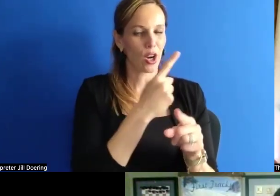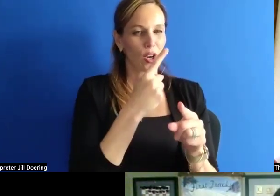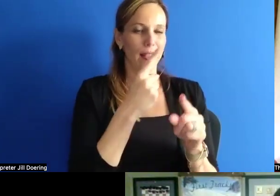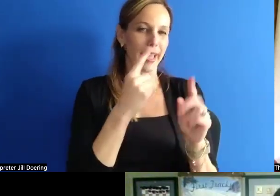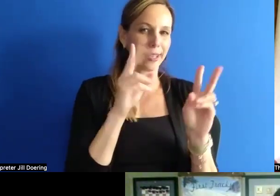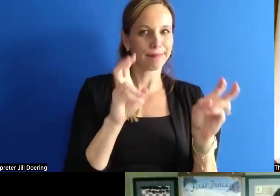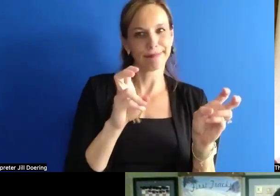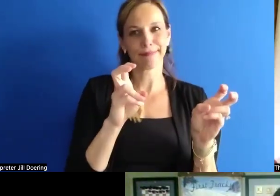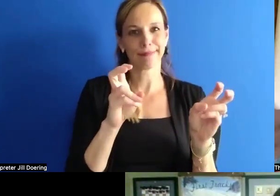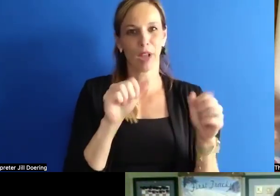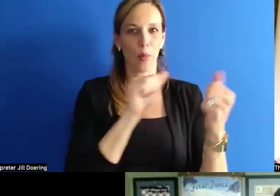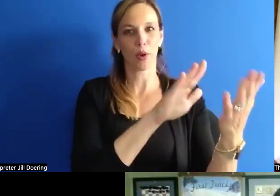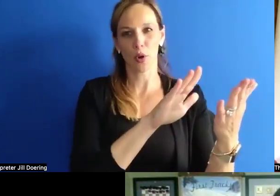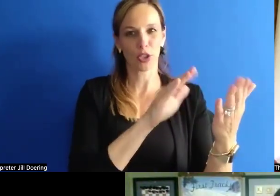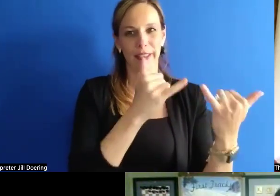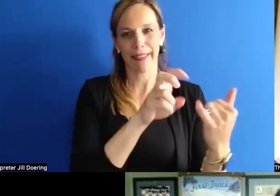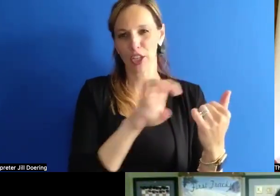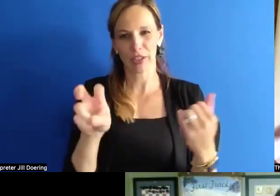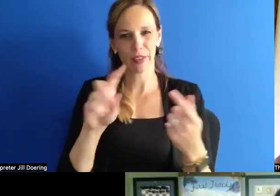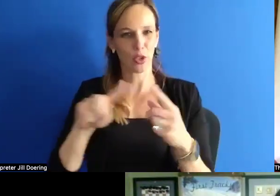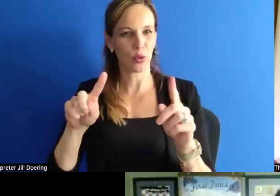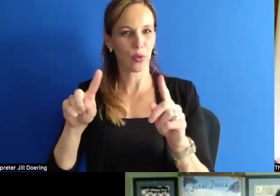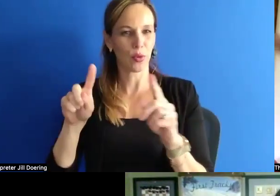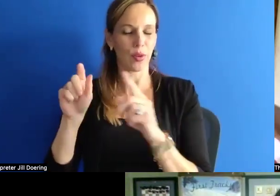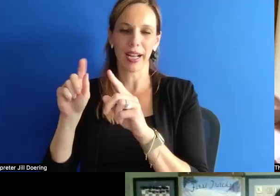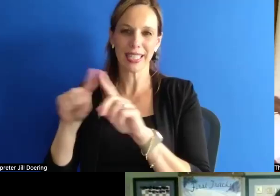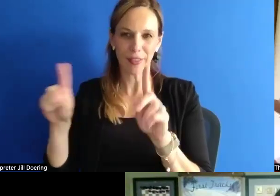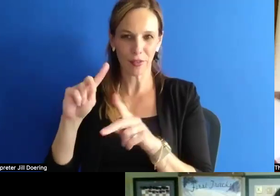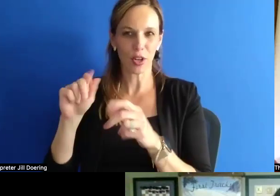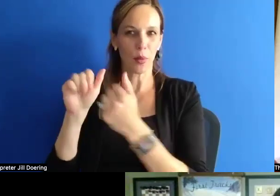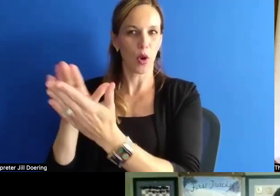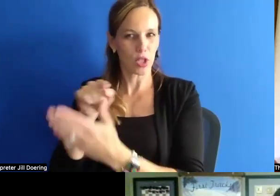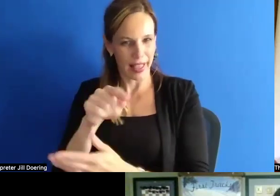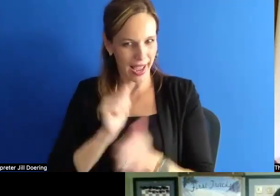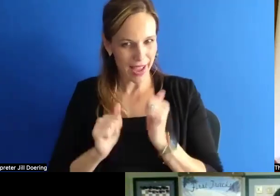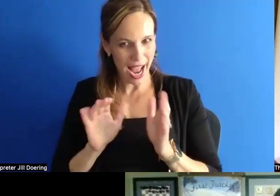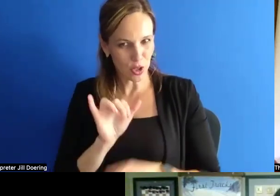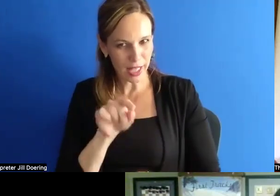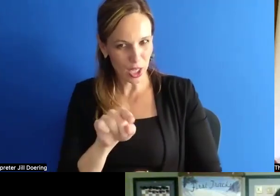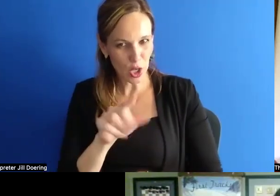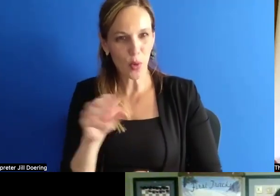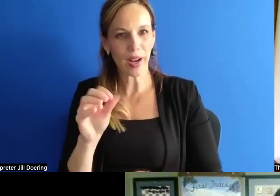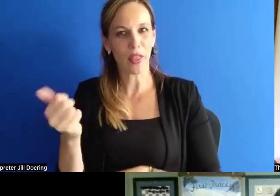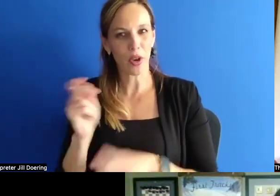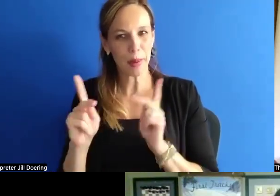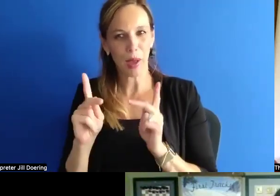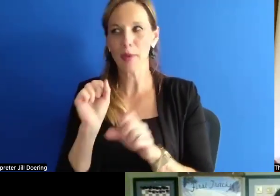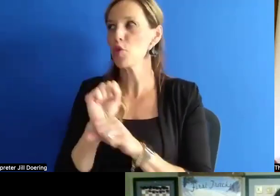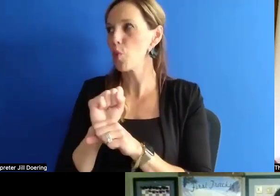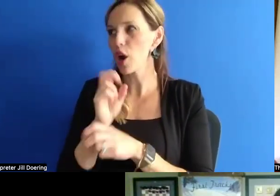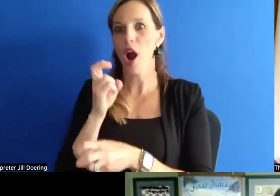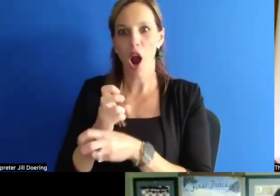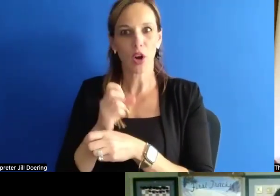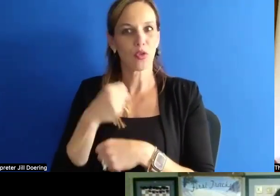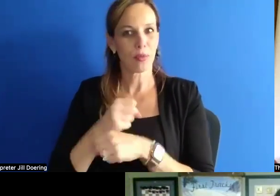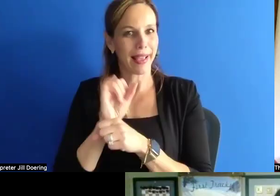see more of this, and the actors like you and everybody else work so hard to make that happen. So how